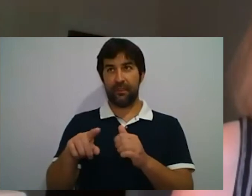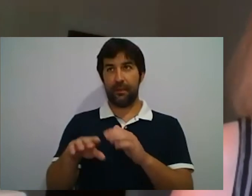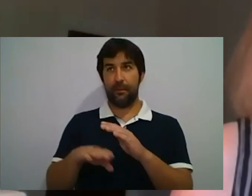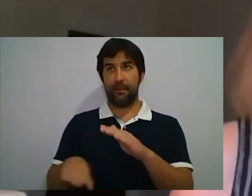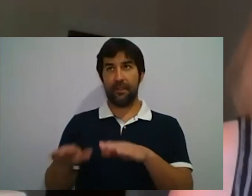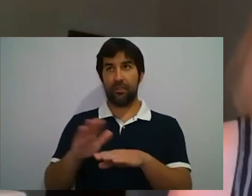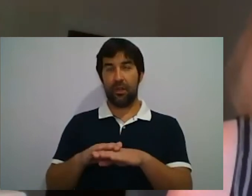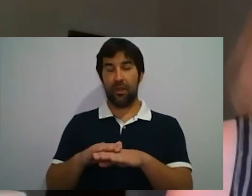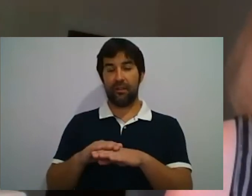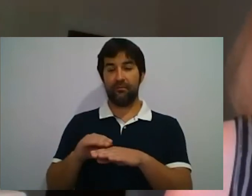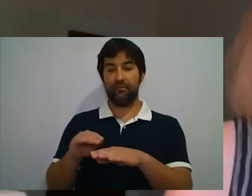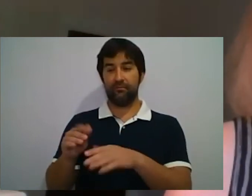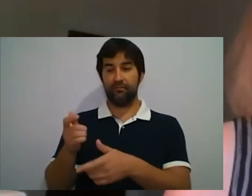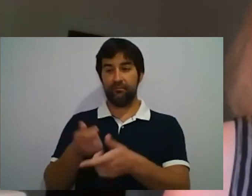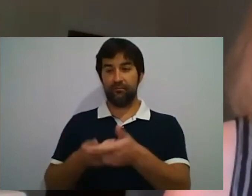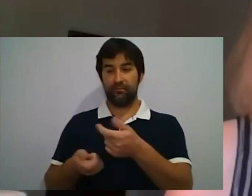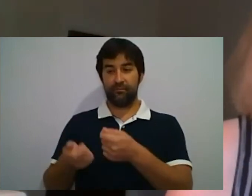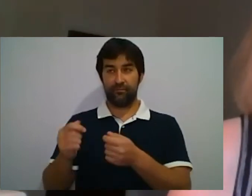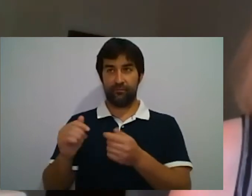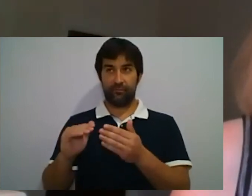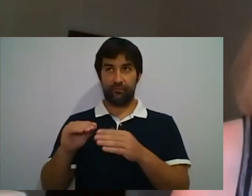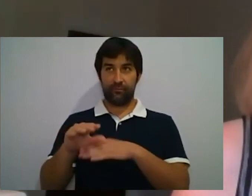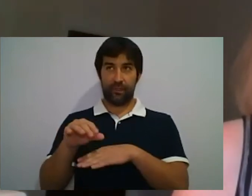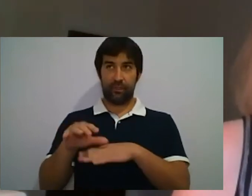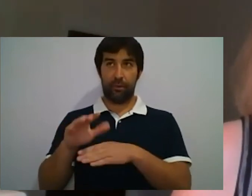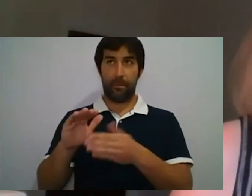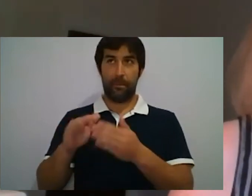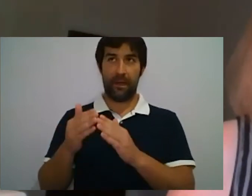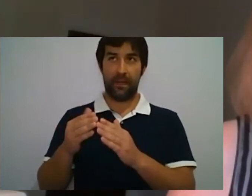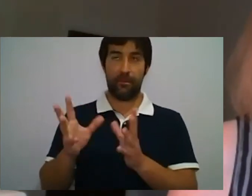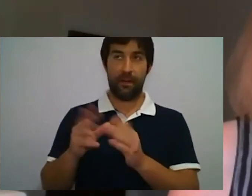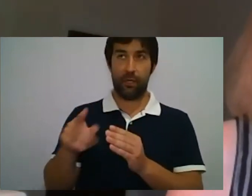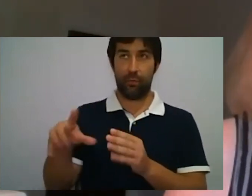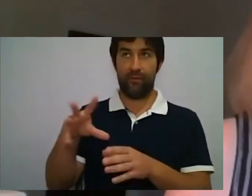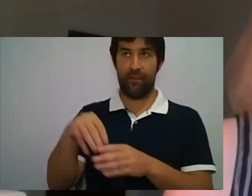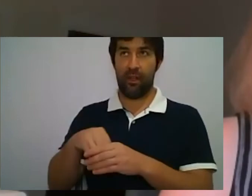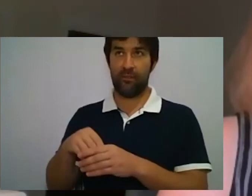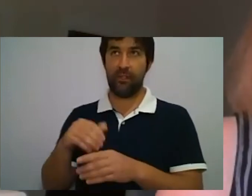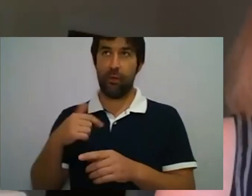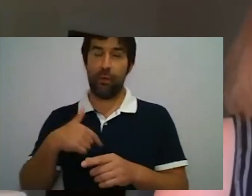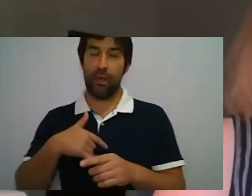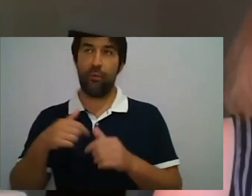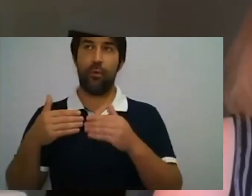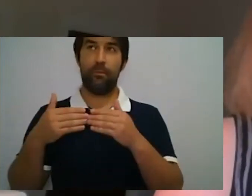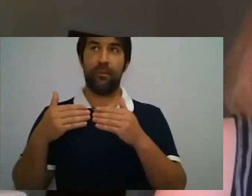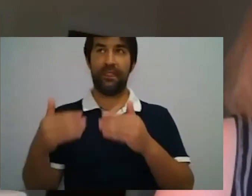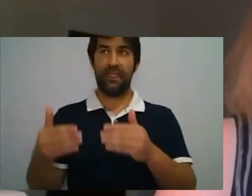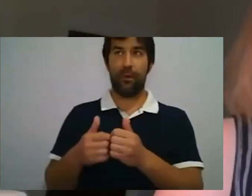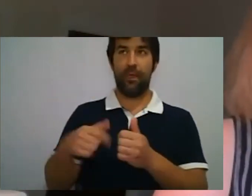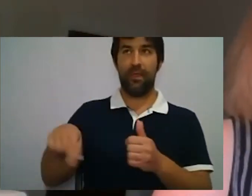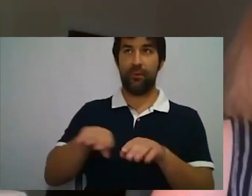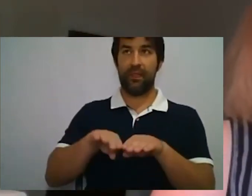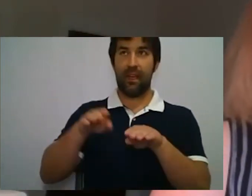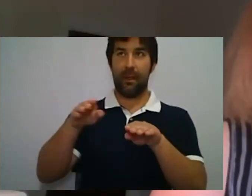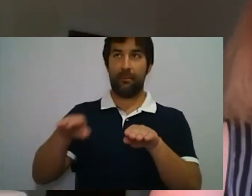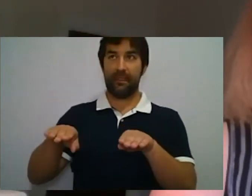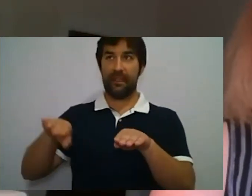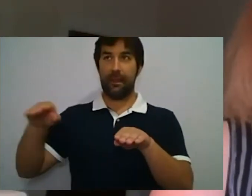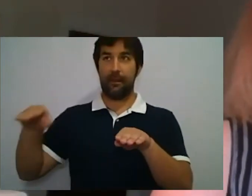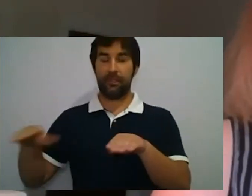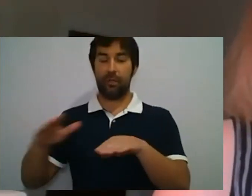you, as you drive around the city, can be mobile traffic calming elements yourselves. You need